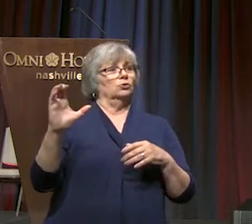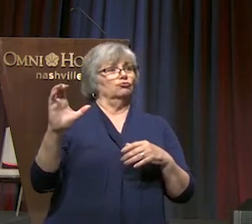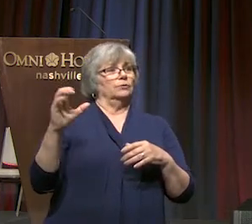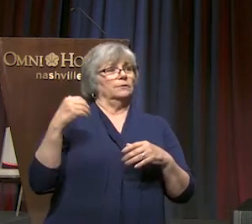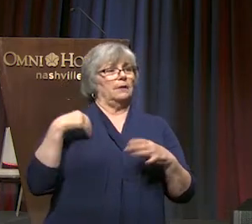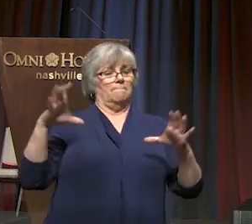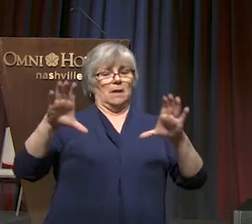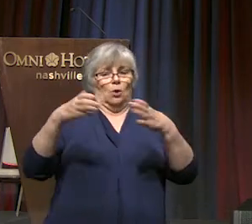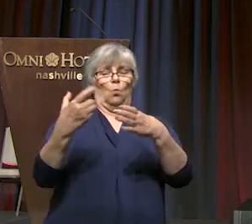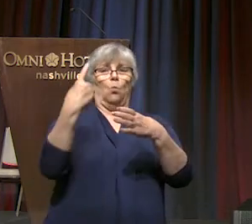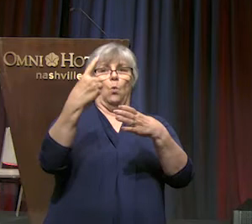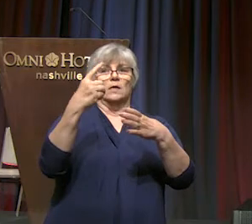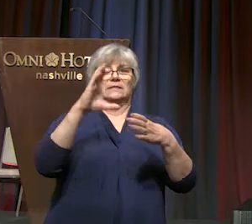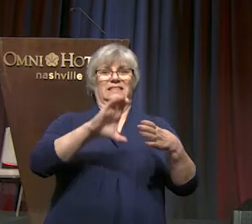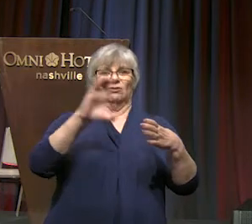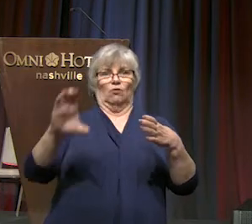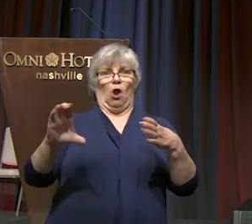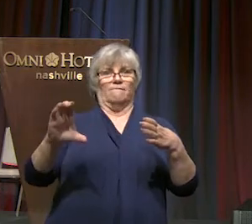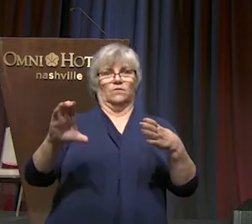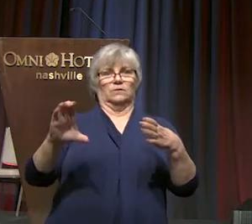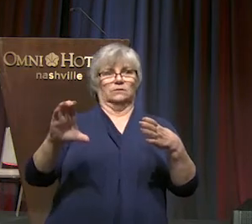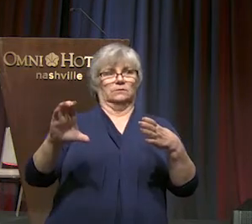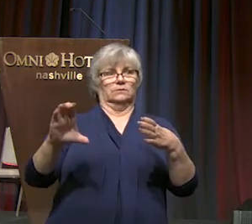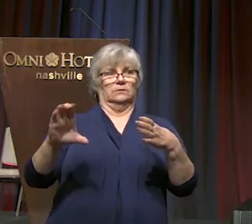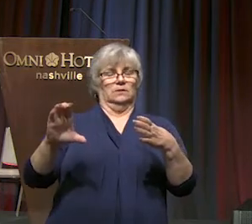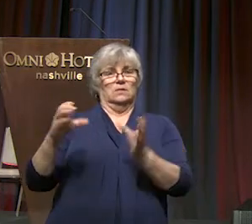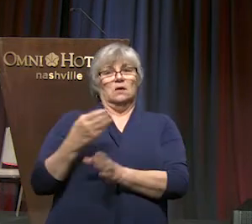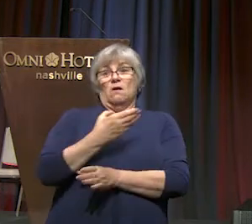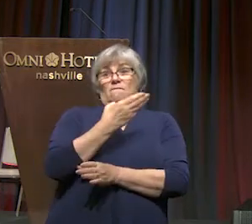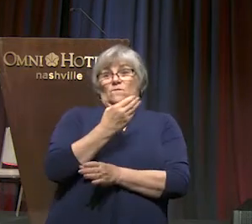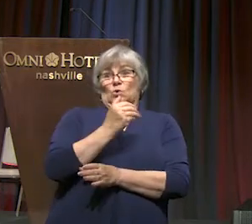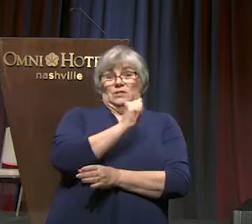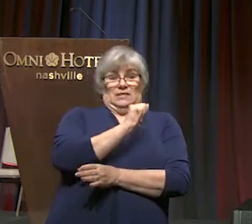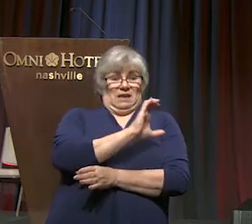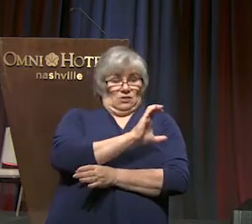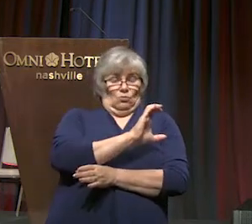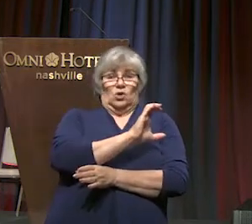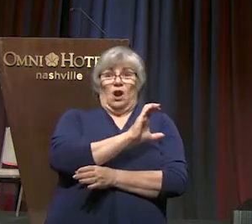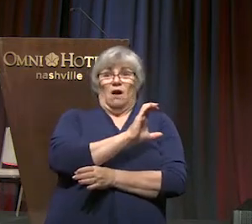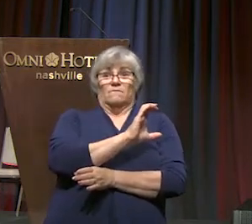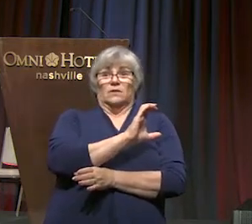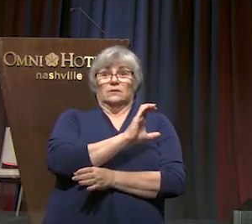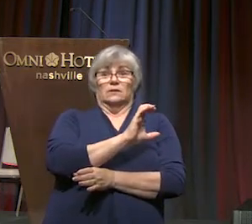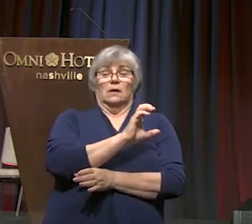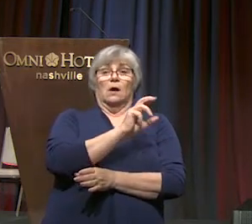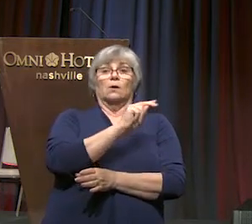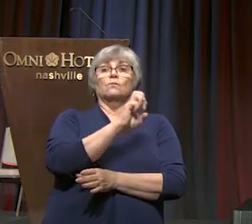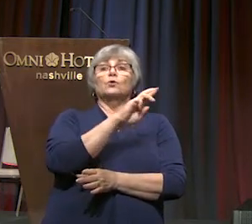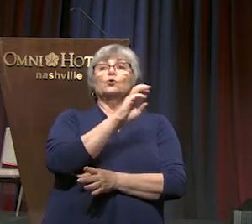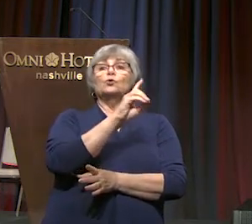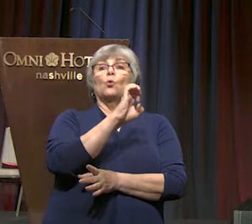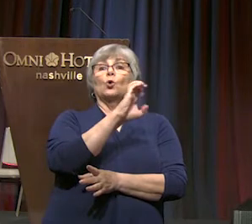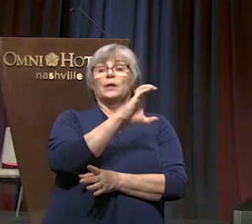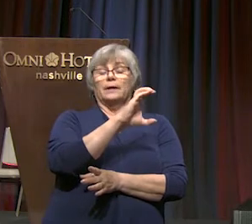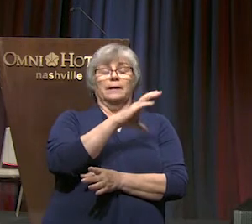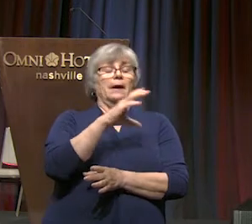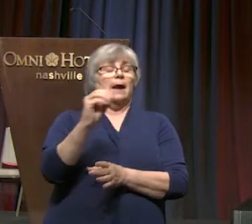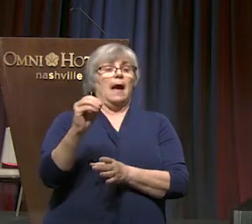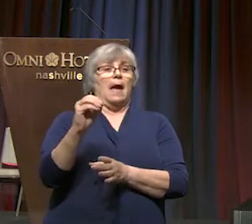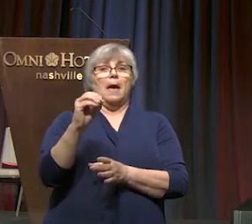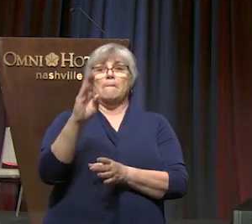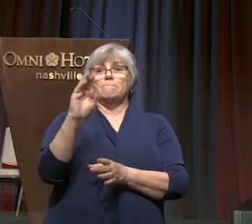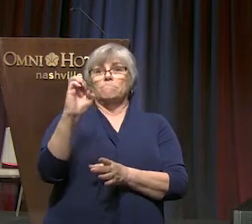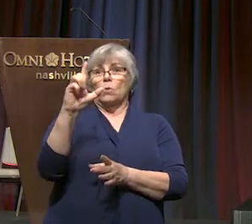one central conference. The 14 annual conferences of the Nordic, Baltic, and